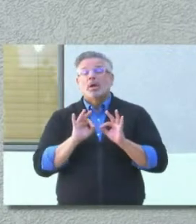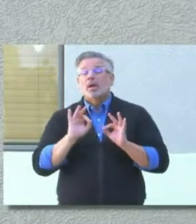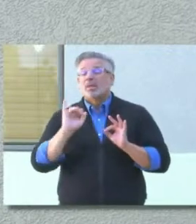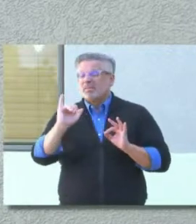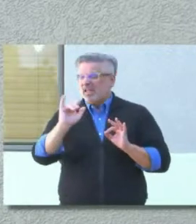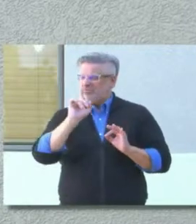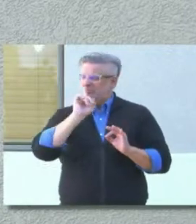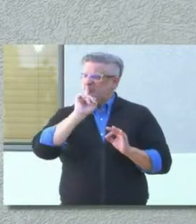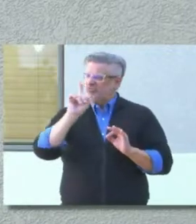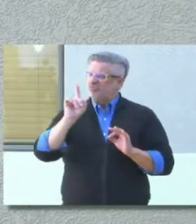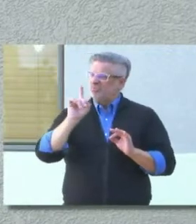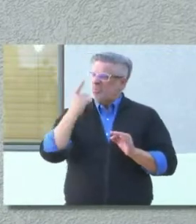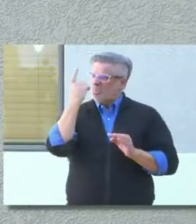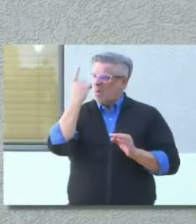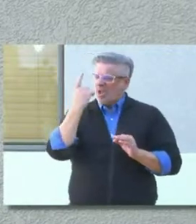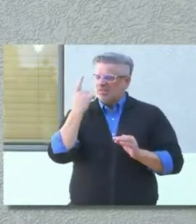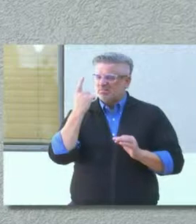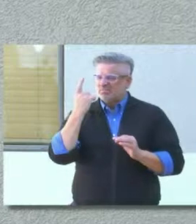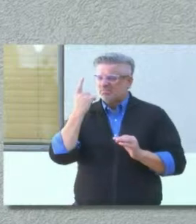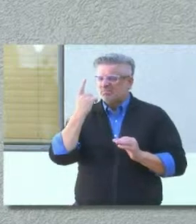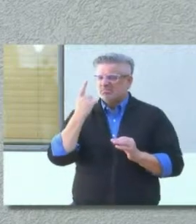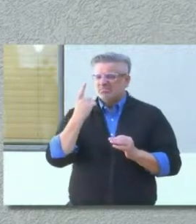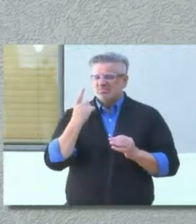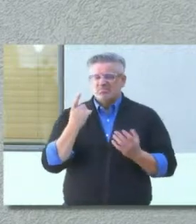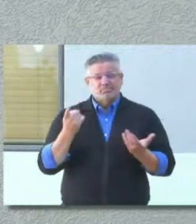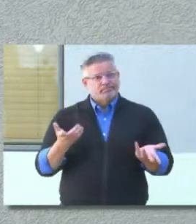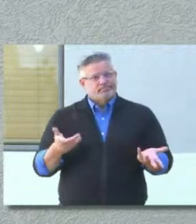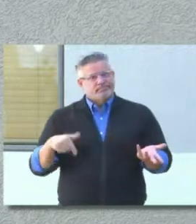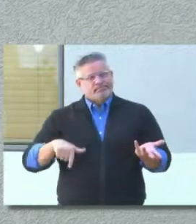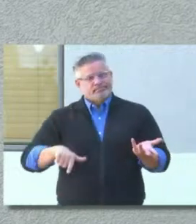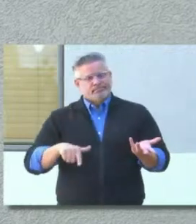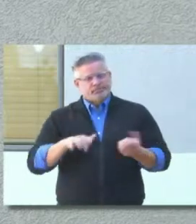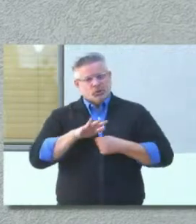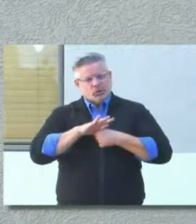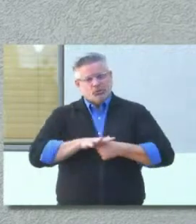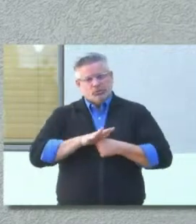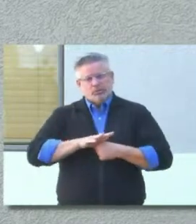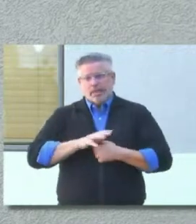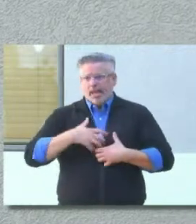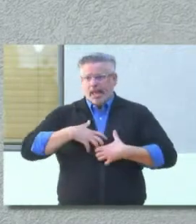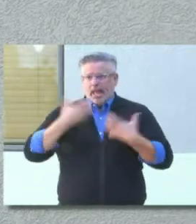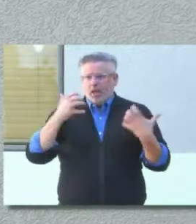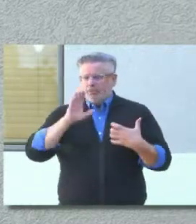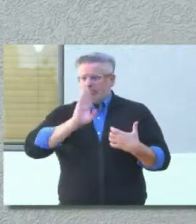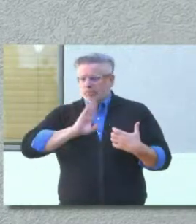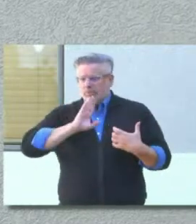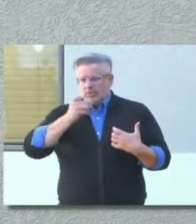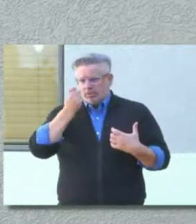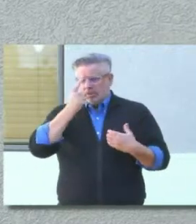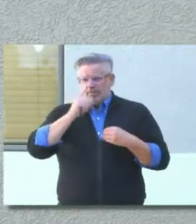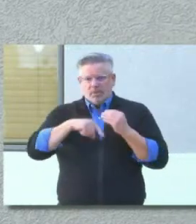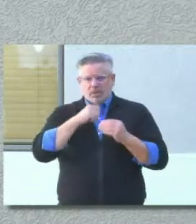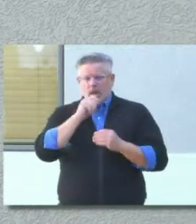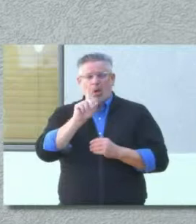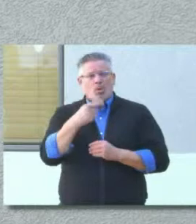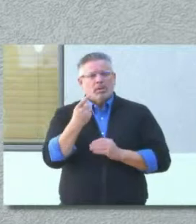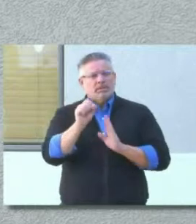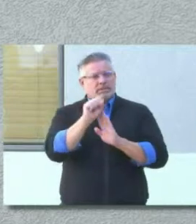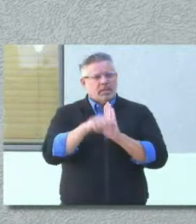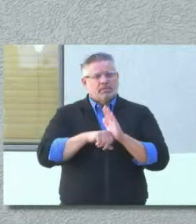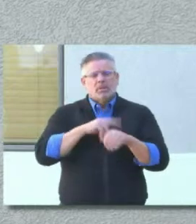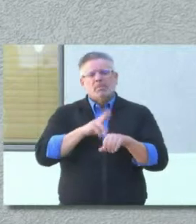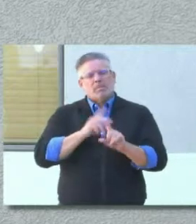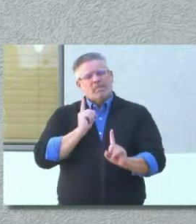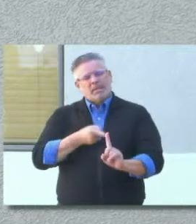that really defines so much of the stress and anger, frustration people understandably have about not only their state, but our nation,